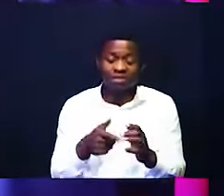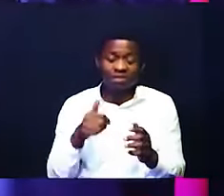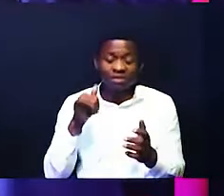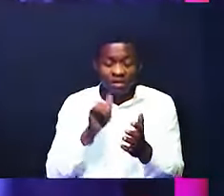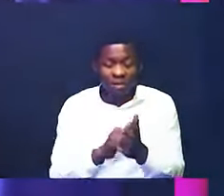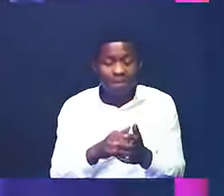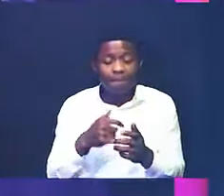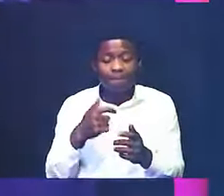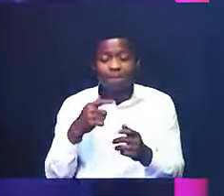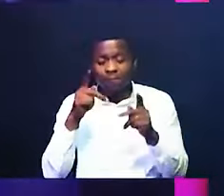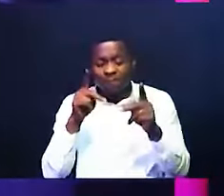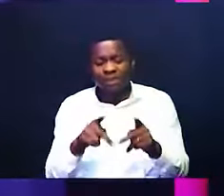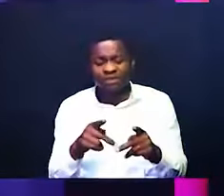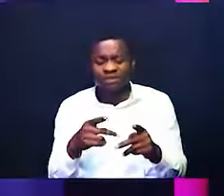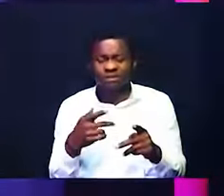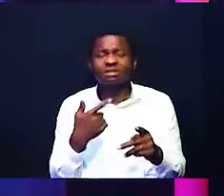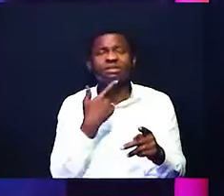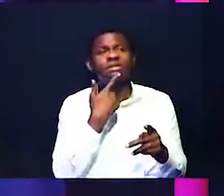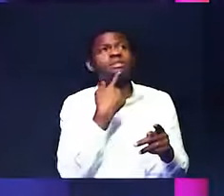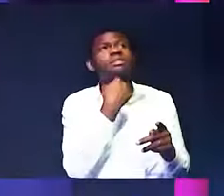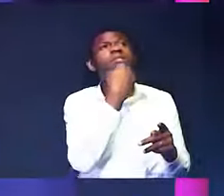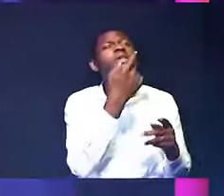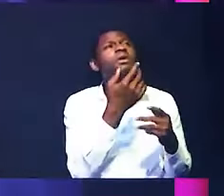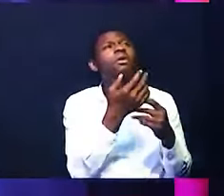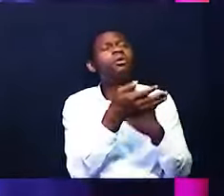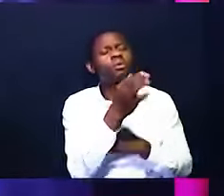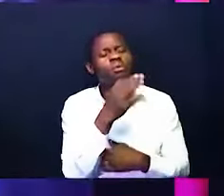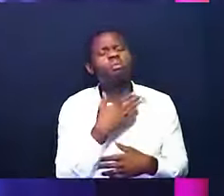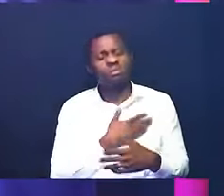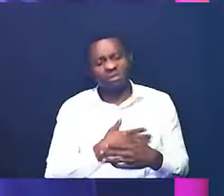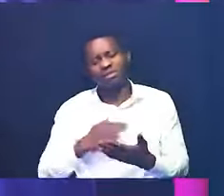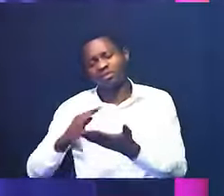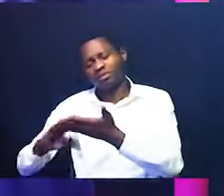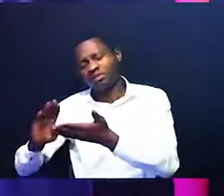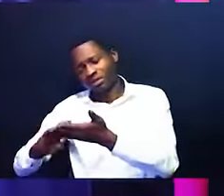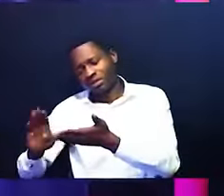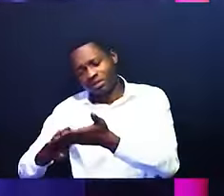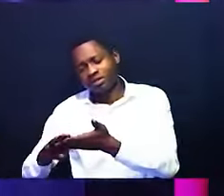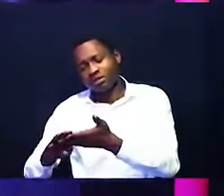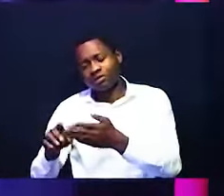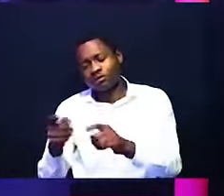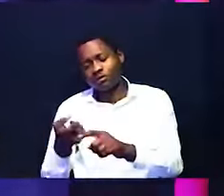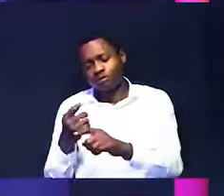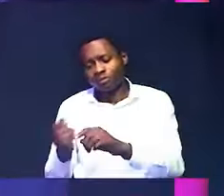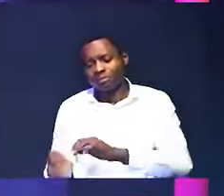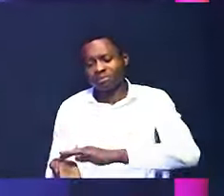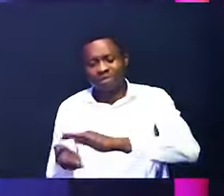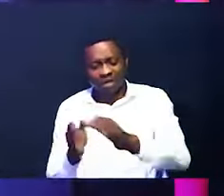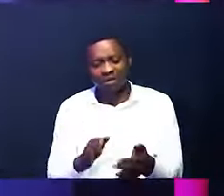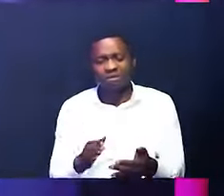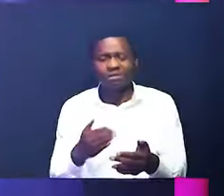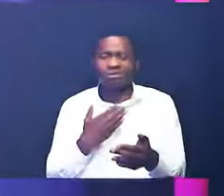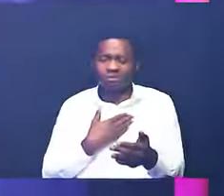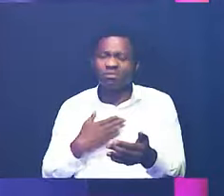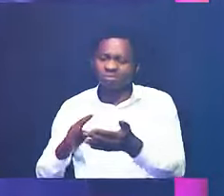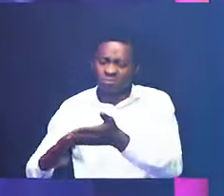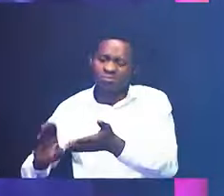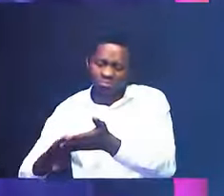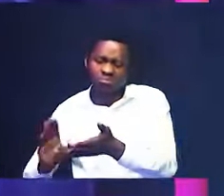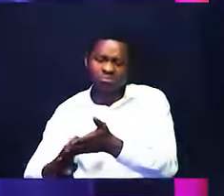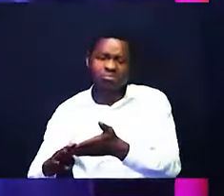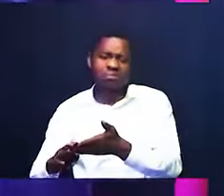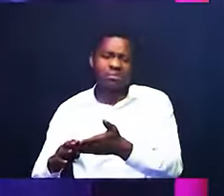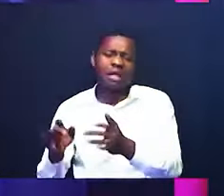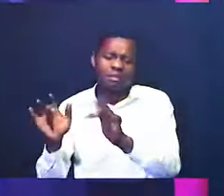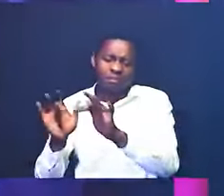says to God, spare them from going down to the pit. This fellow is saying to God, spare them. Spare this fellow